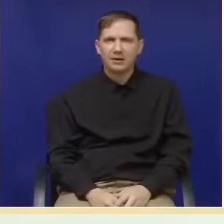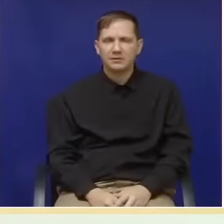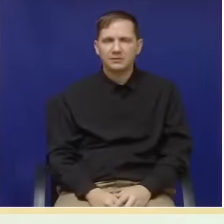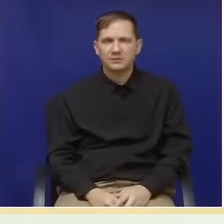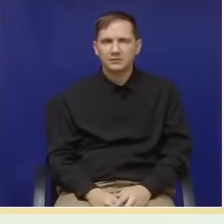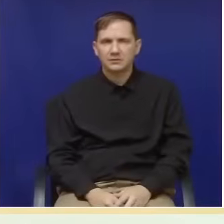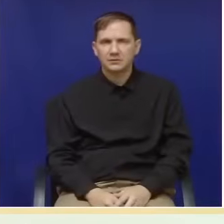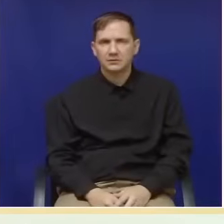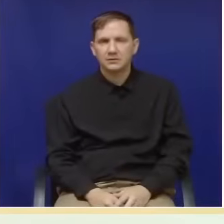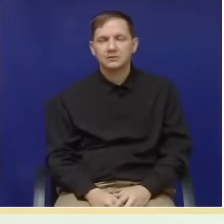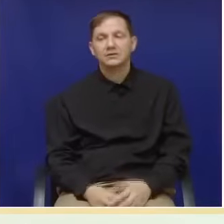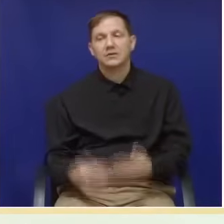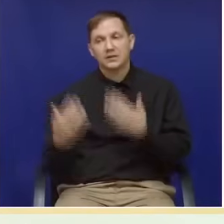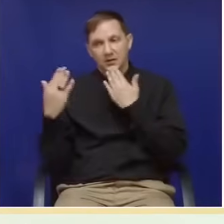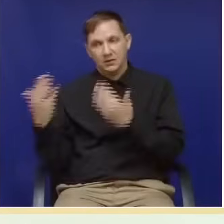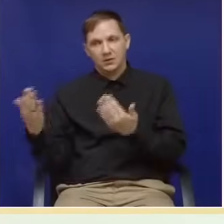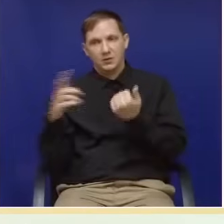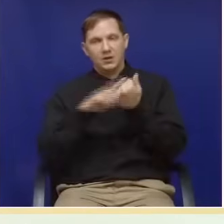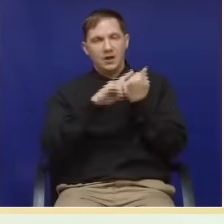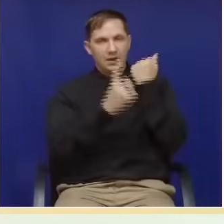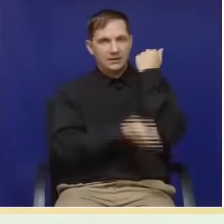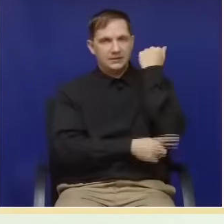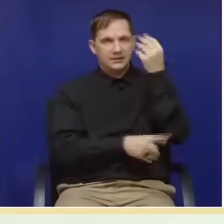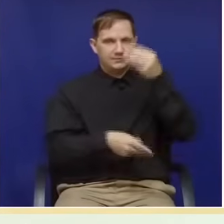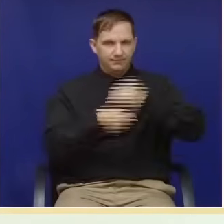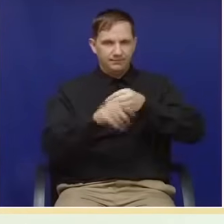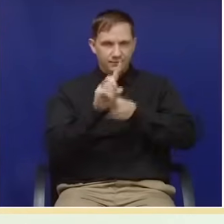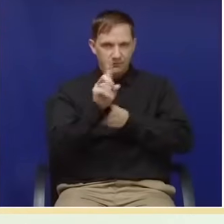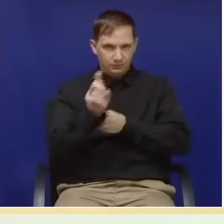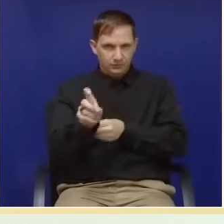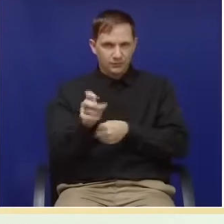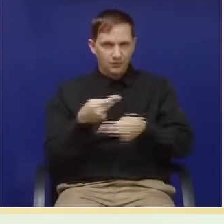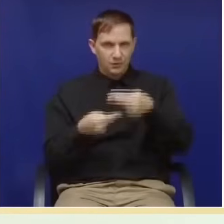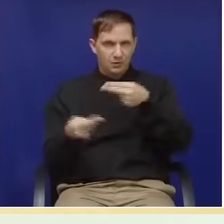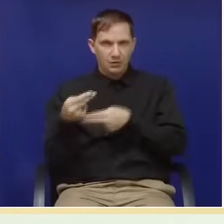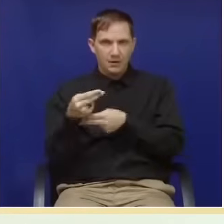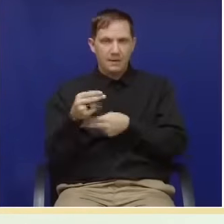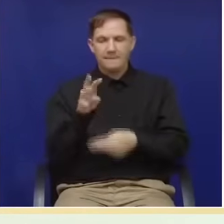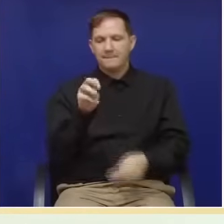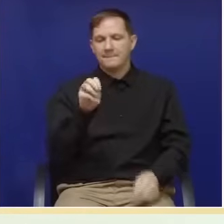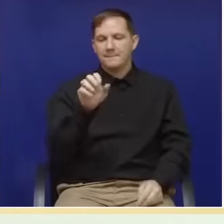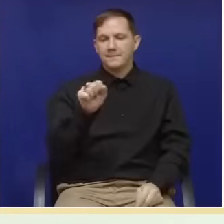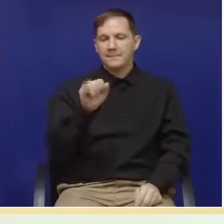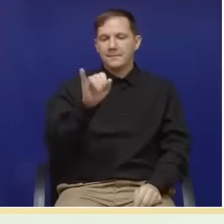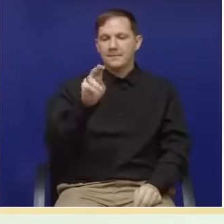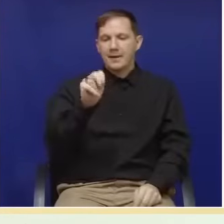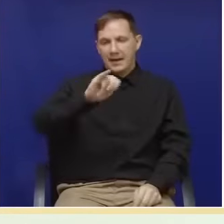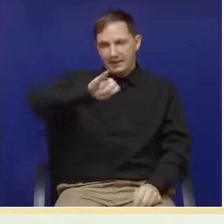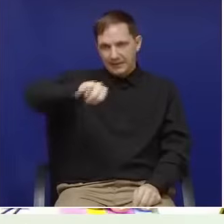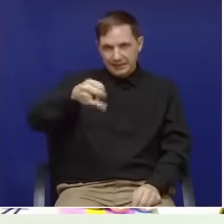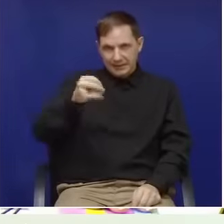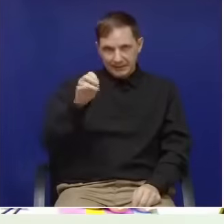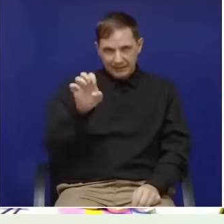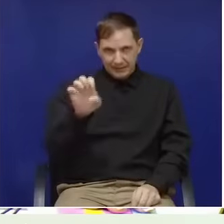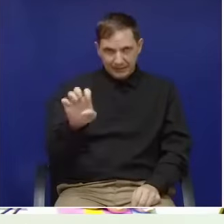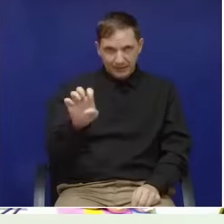Thank you. The last supplementary question will be asked by Honorable Manyi. Thank you, House Chair.